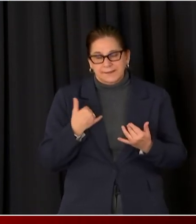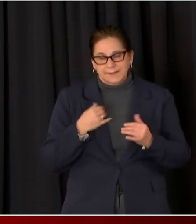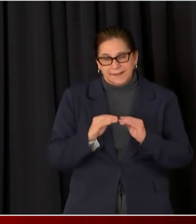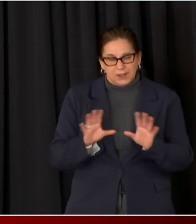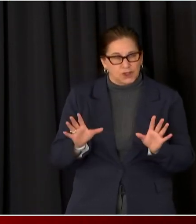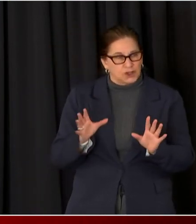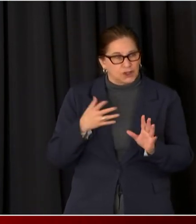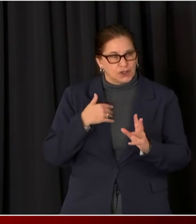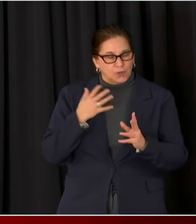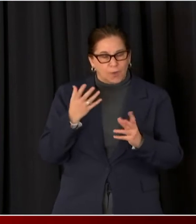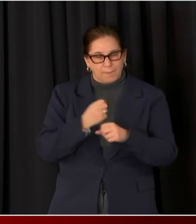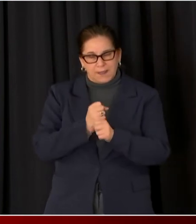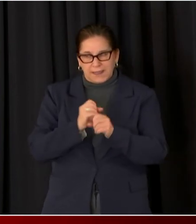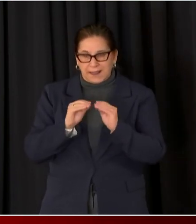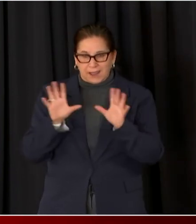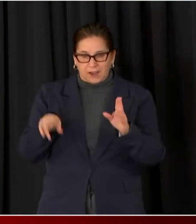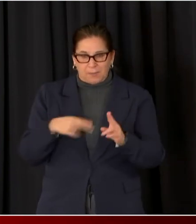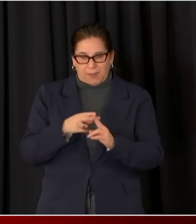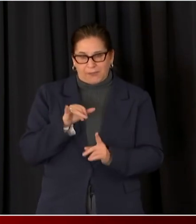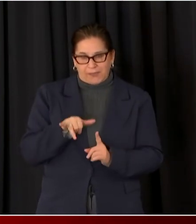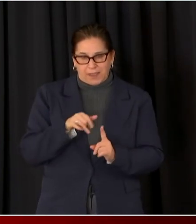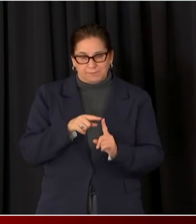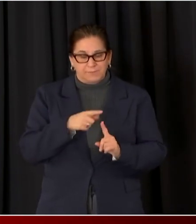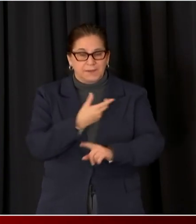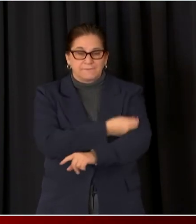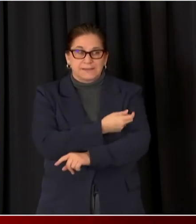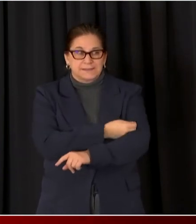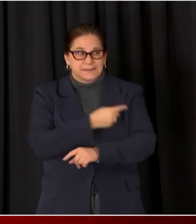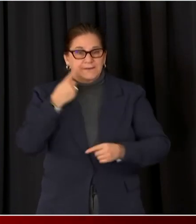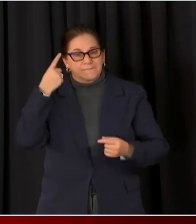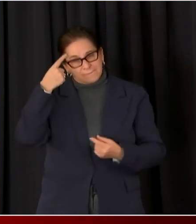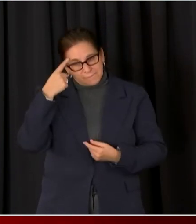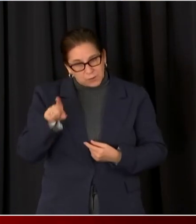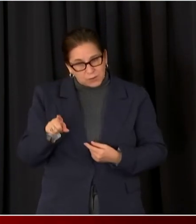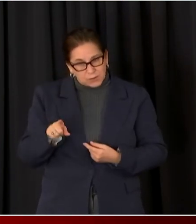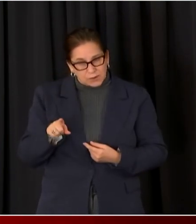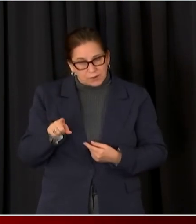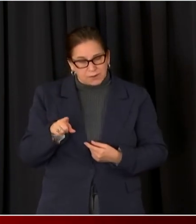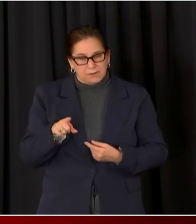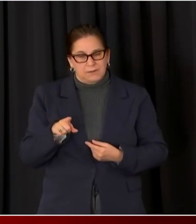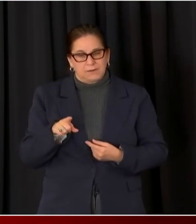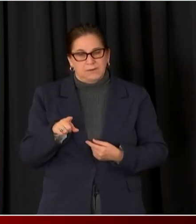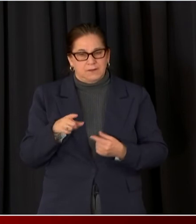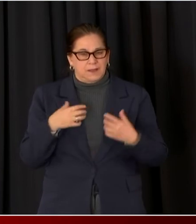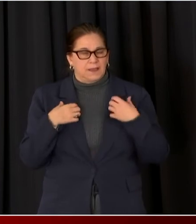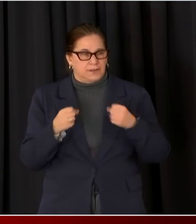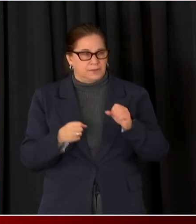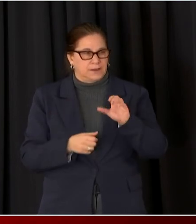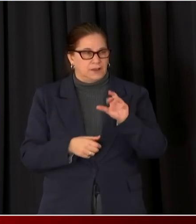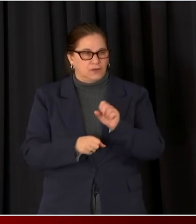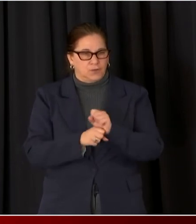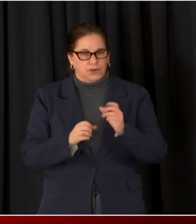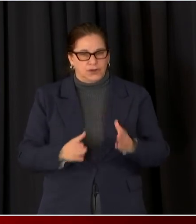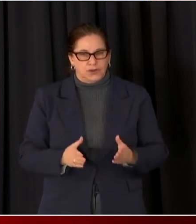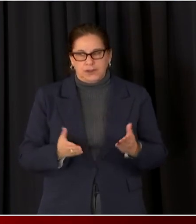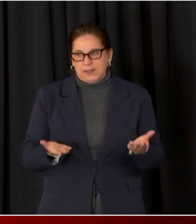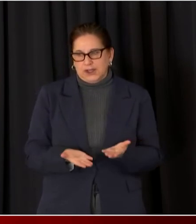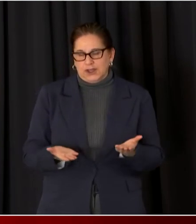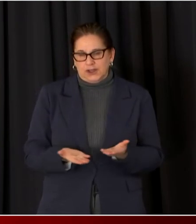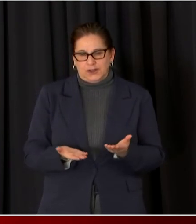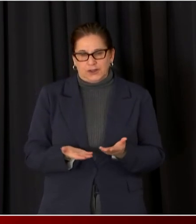which we are vaccinating and how our healthcare workers will be vaccinated in a setting. I'm not clear that